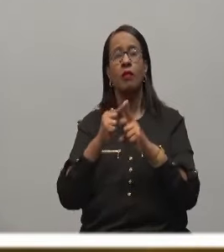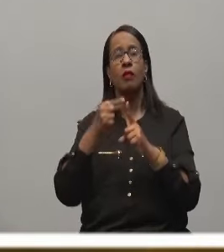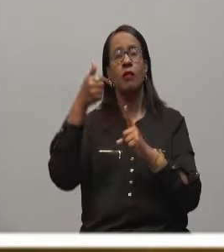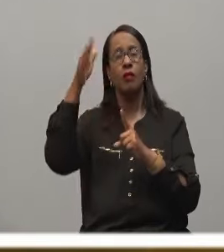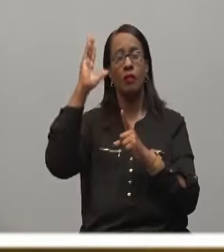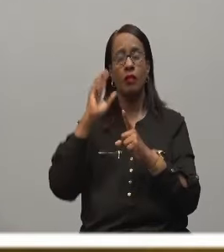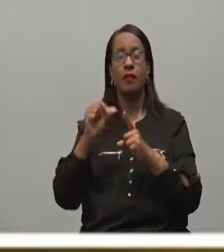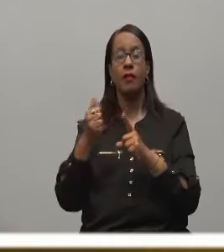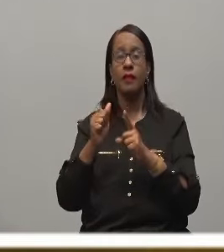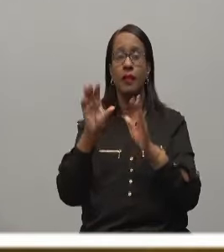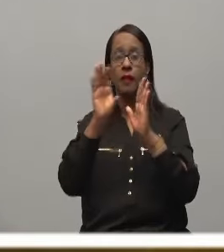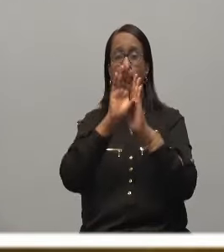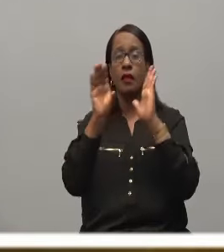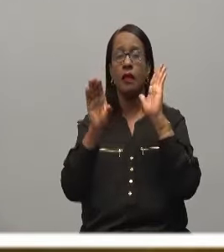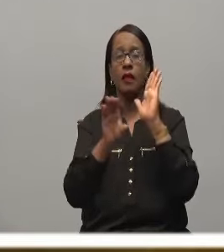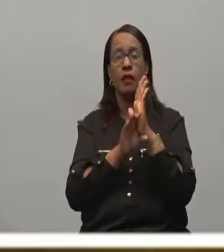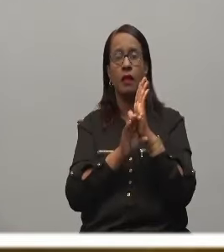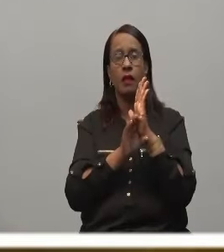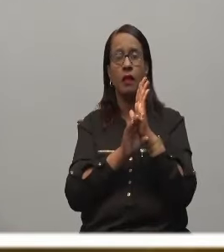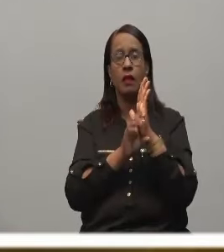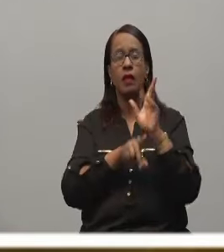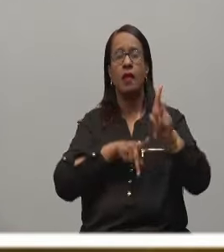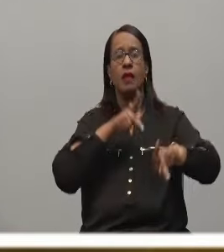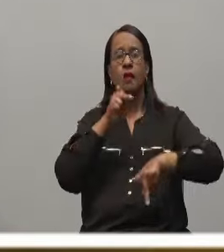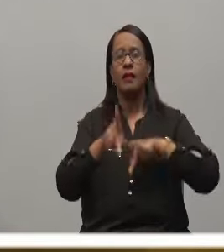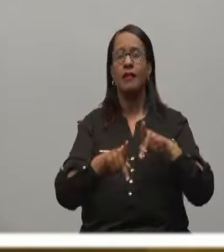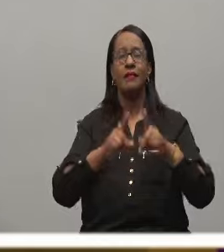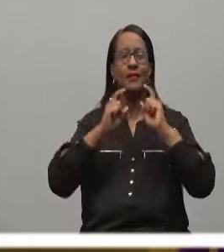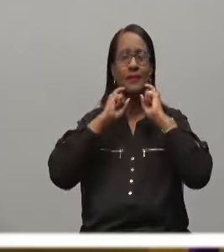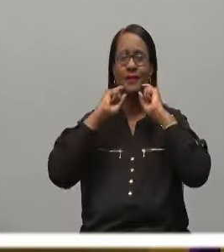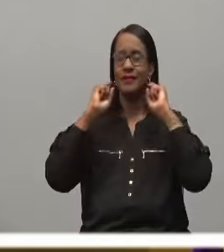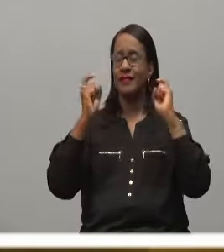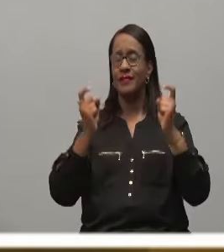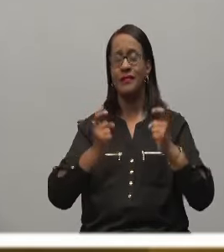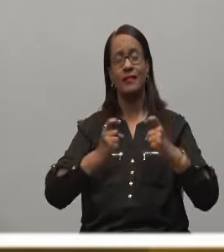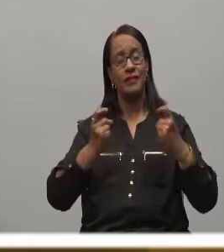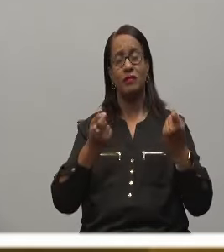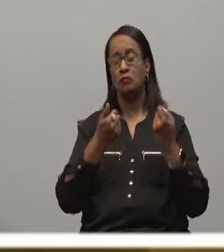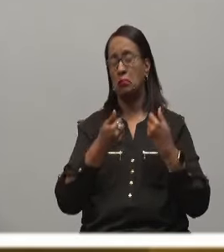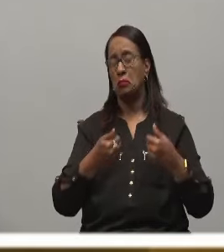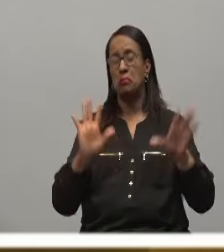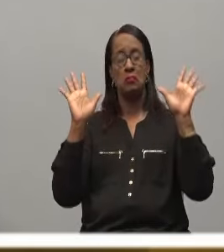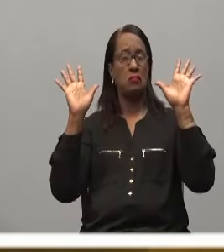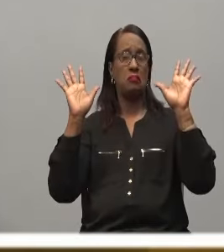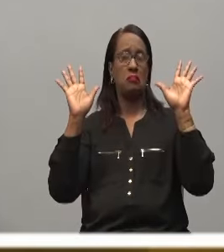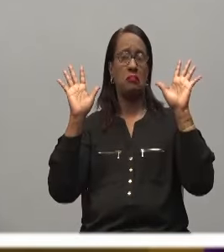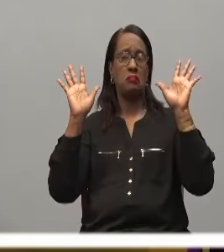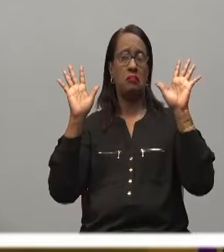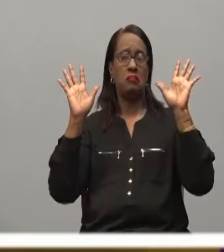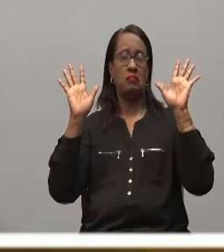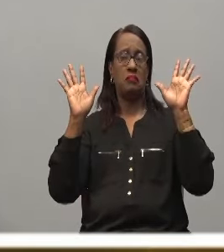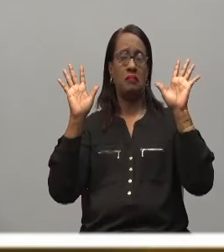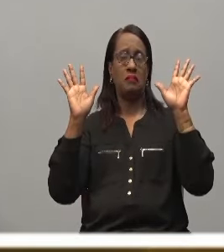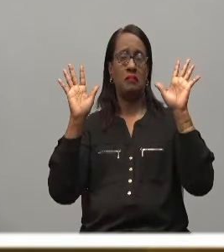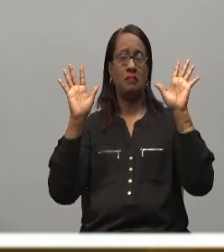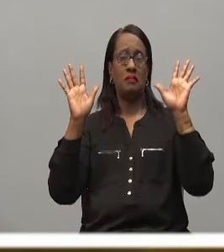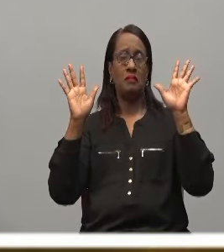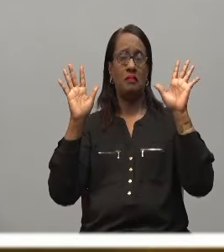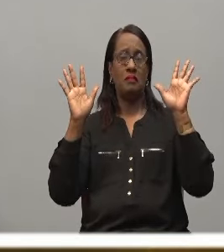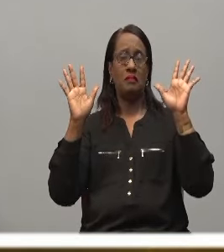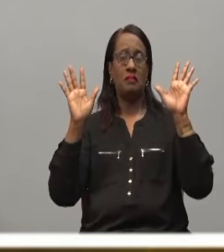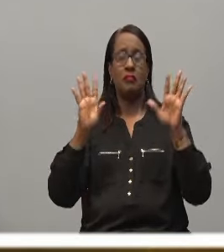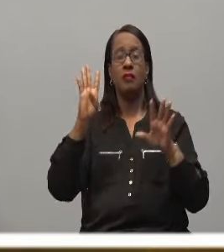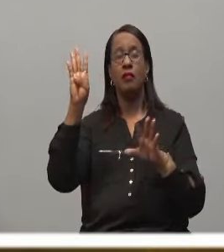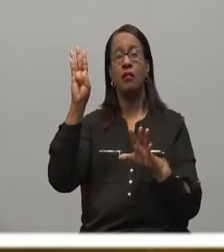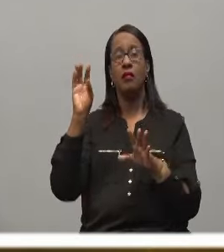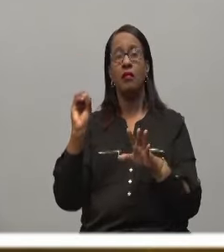10 commandments, the people had already sinned against God. And so rather than the 40 days